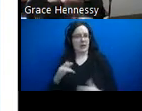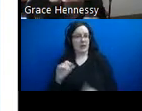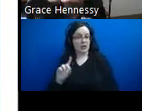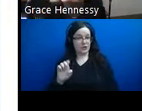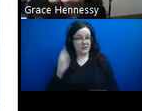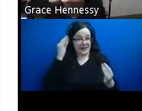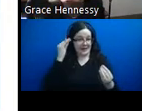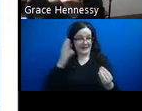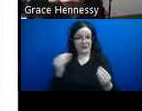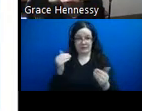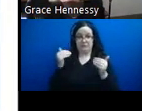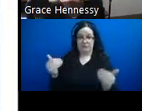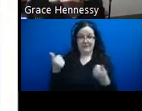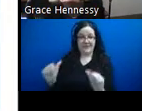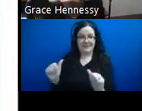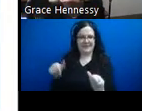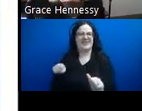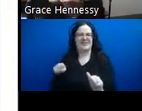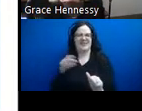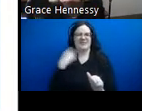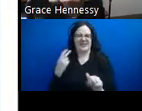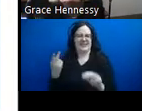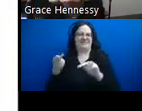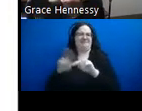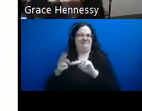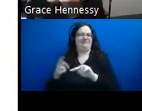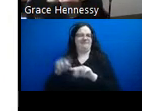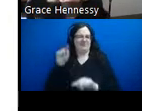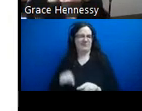attempt was much greater.